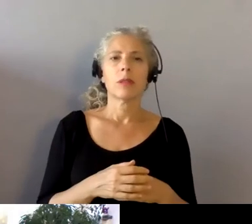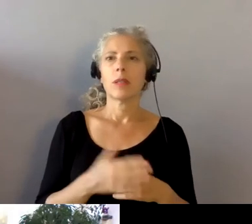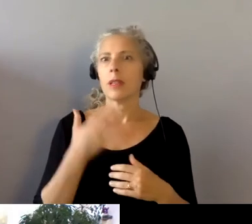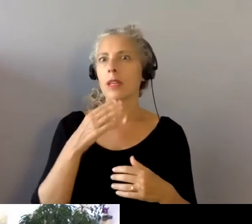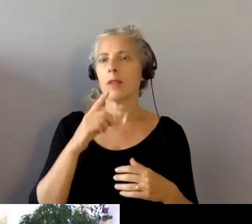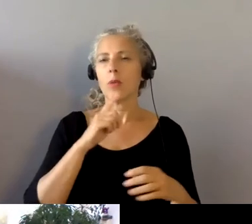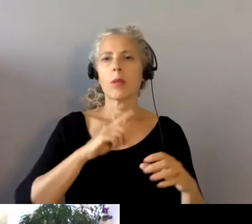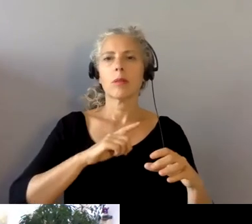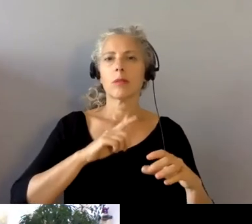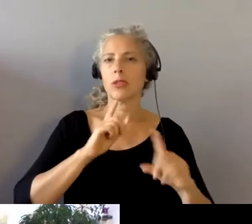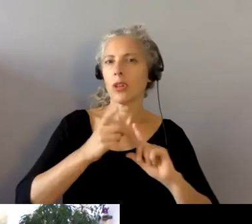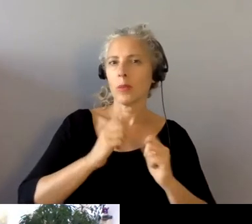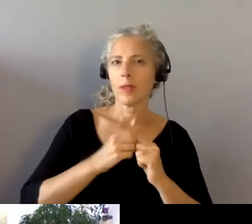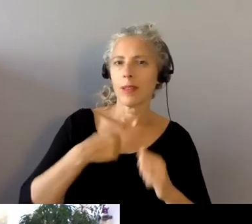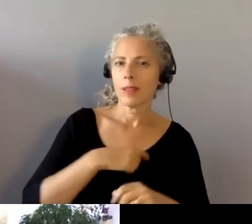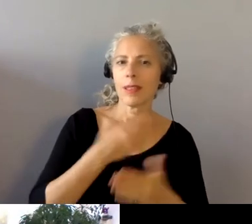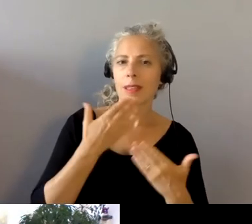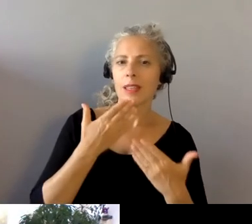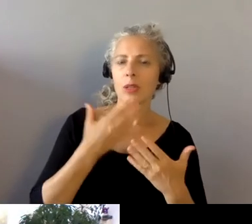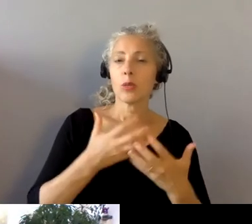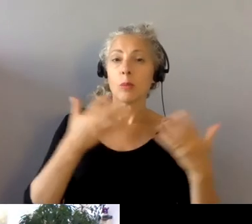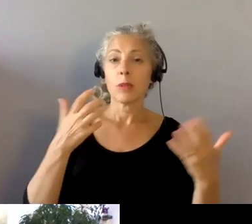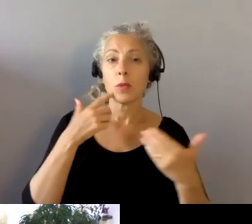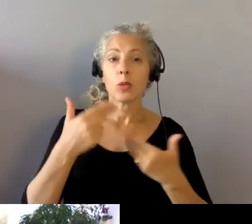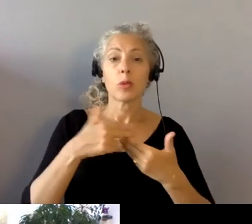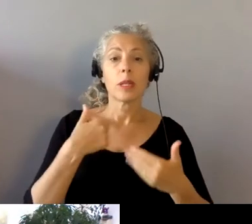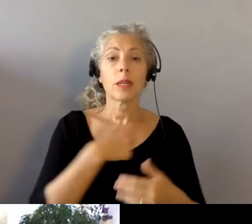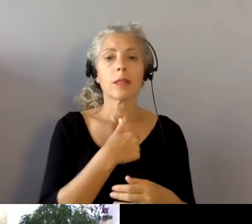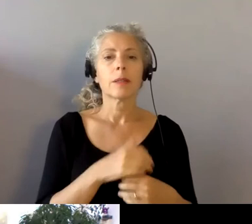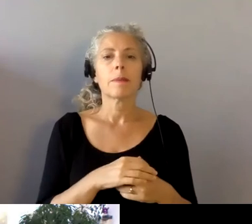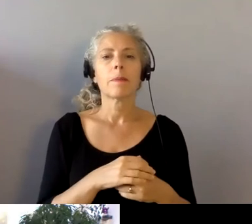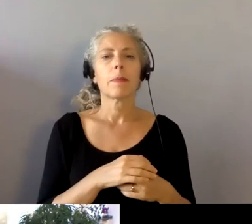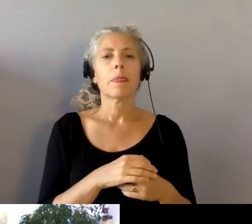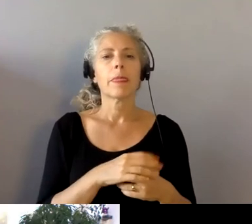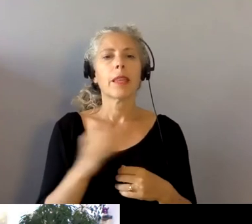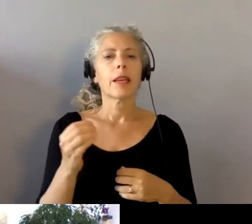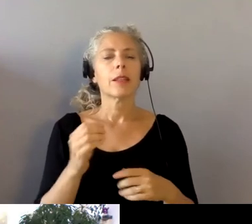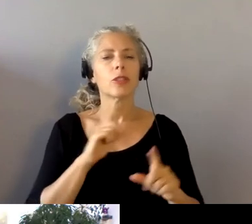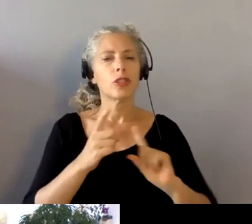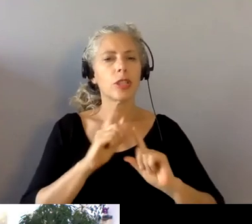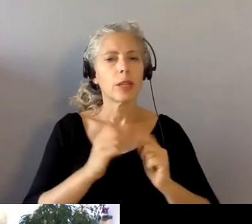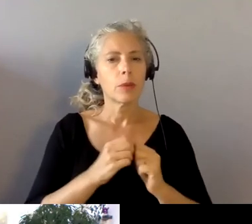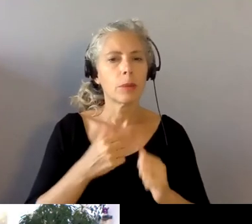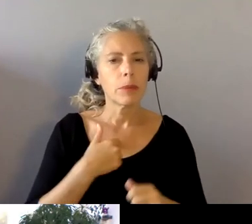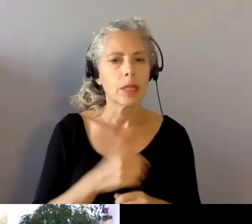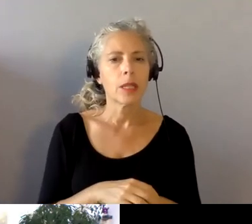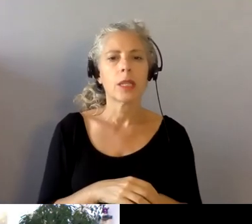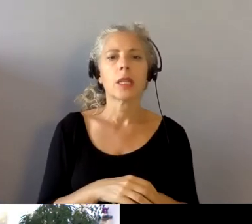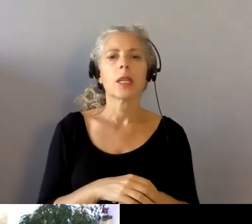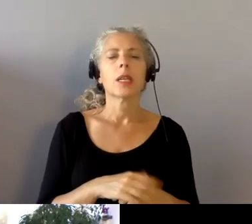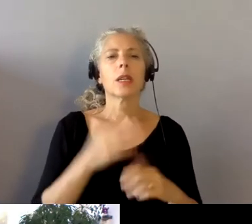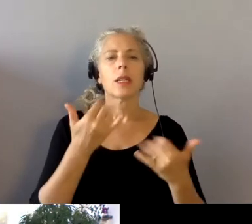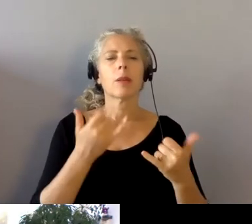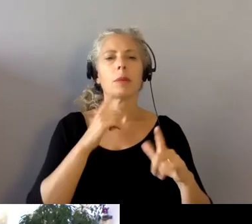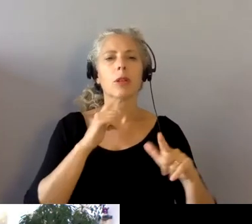all of us. So thank you so much for joining us and chatting with me. I'm gonna turn it back